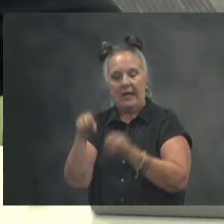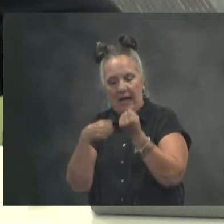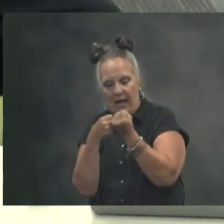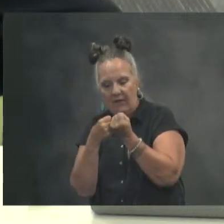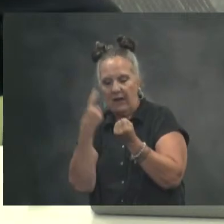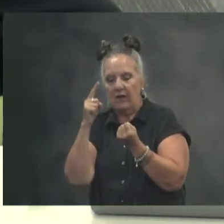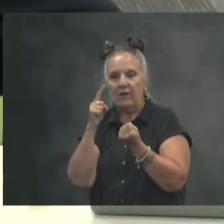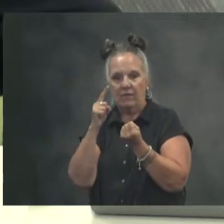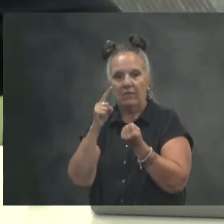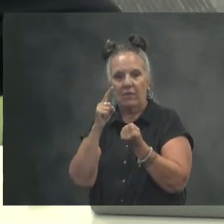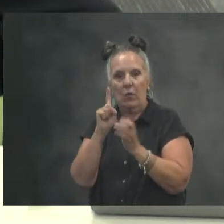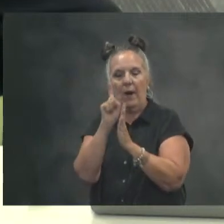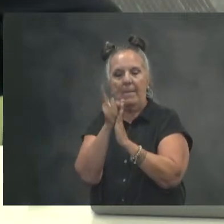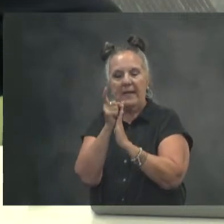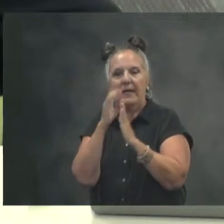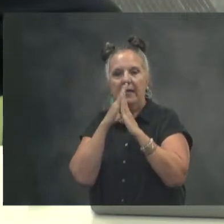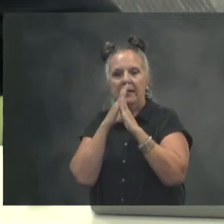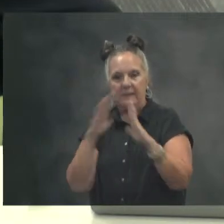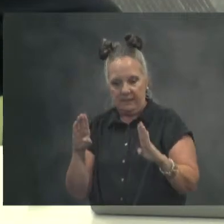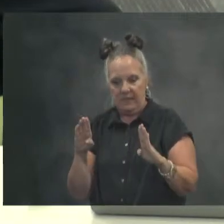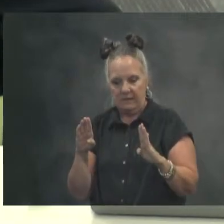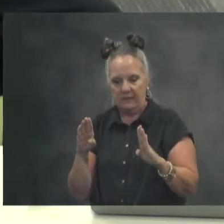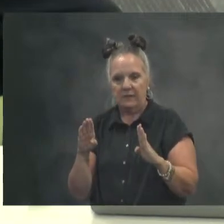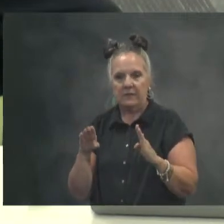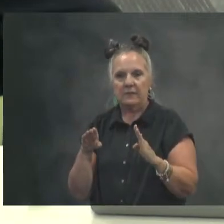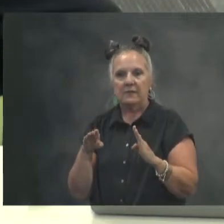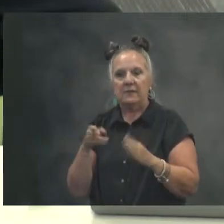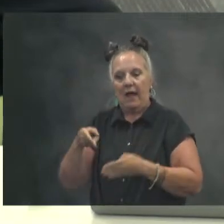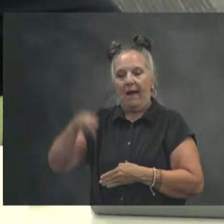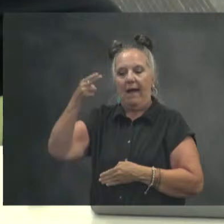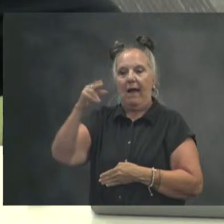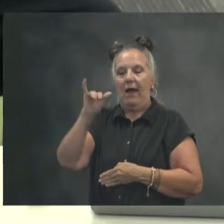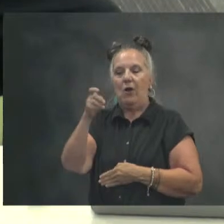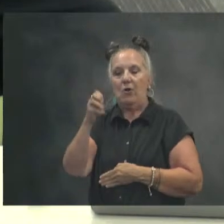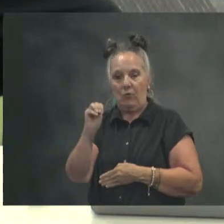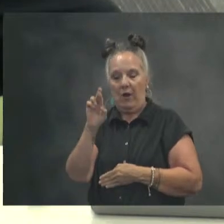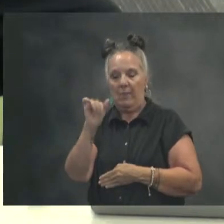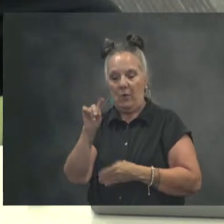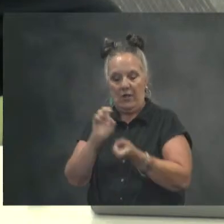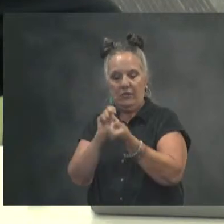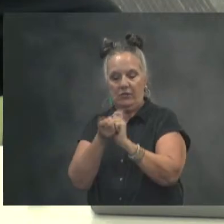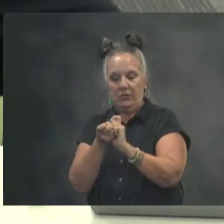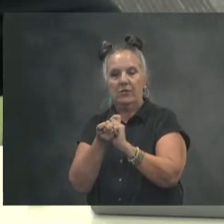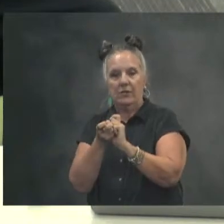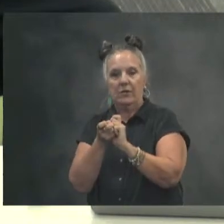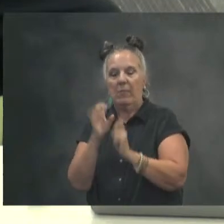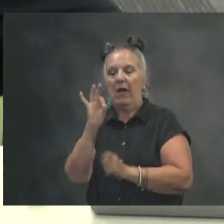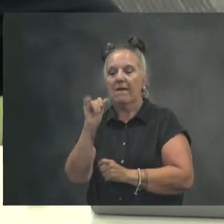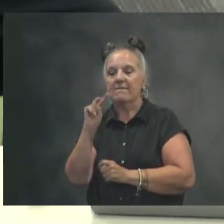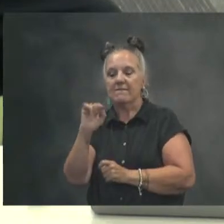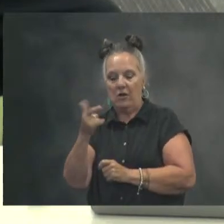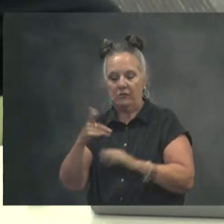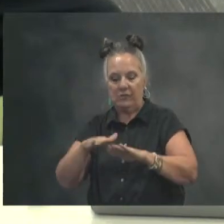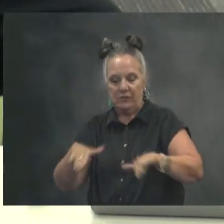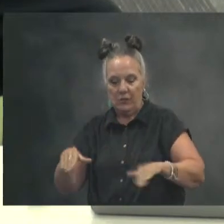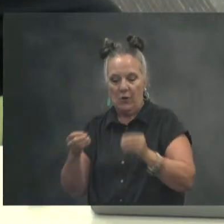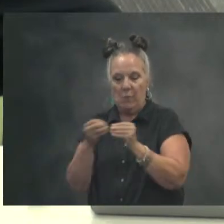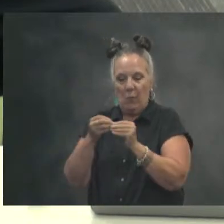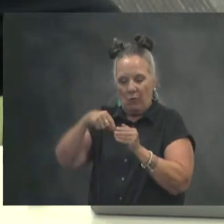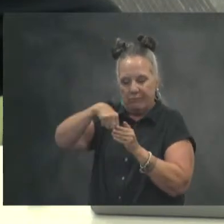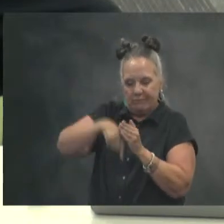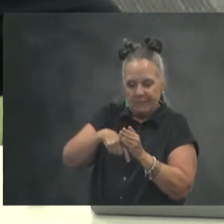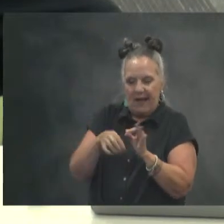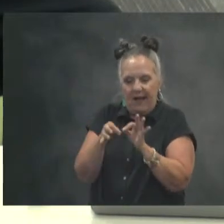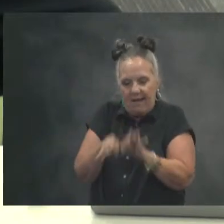American schools to help counteract high crime rates and societal changes by fostering in children a deeper awareness of